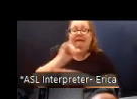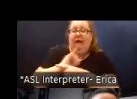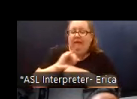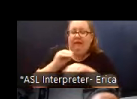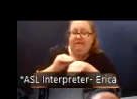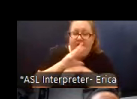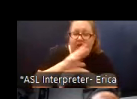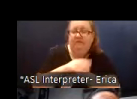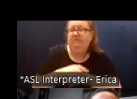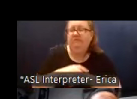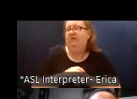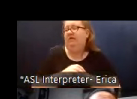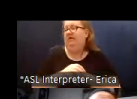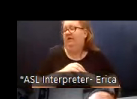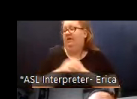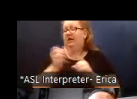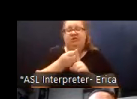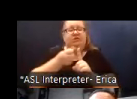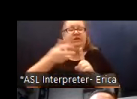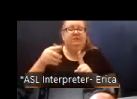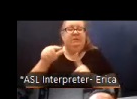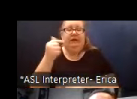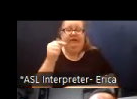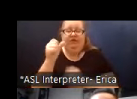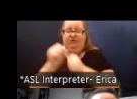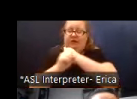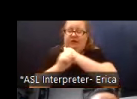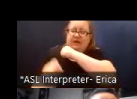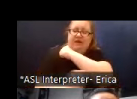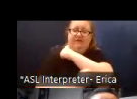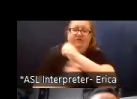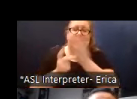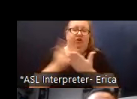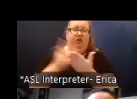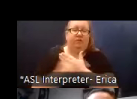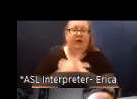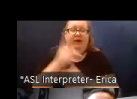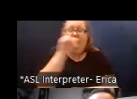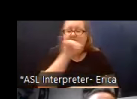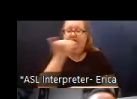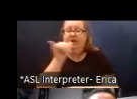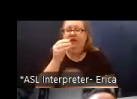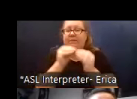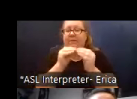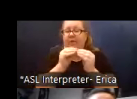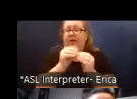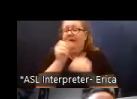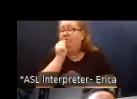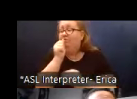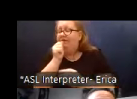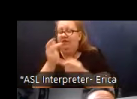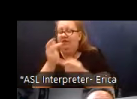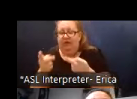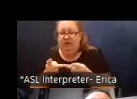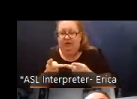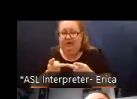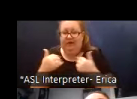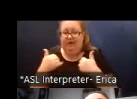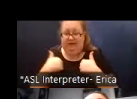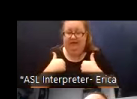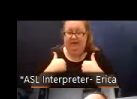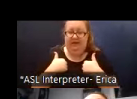so expanding the green infrastructure program to look more at privately owned sites, especially through some of these